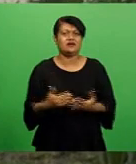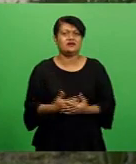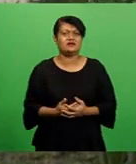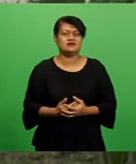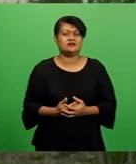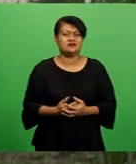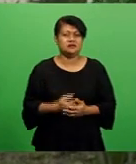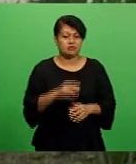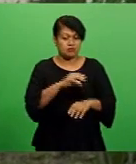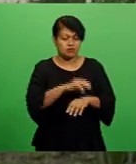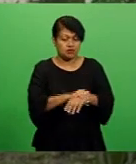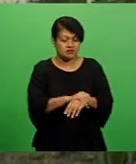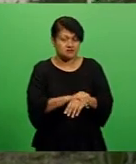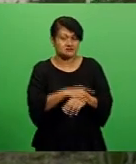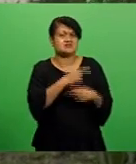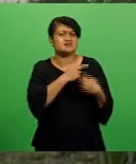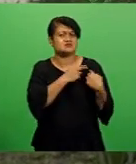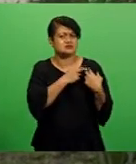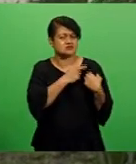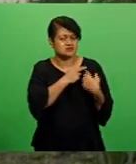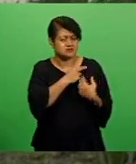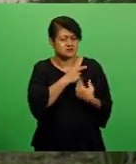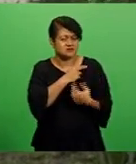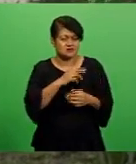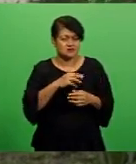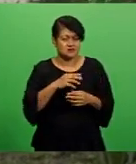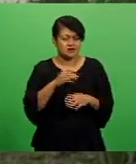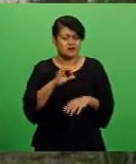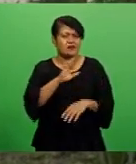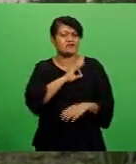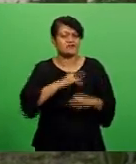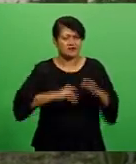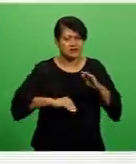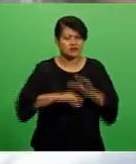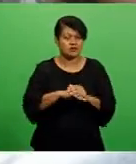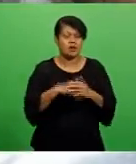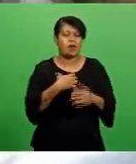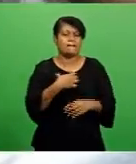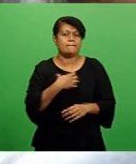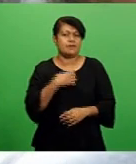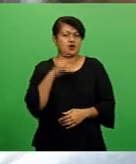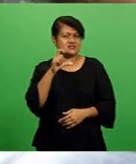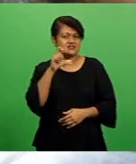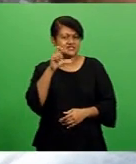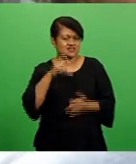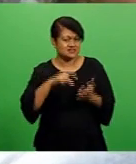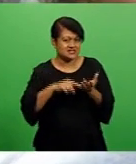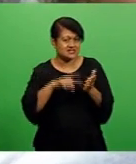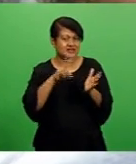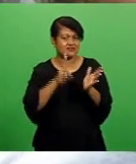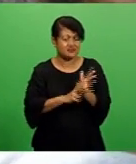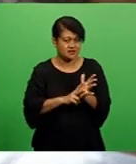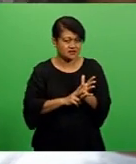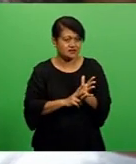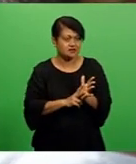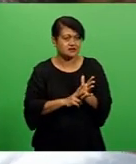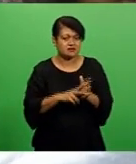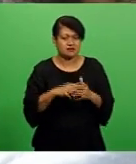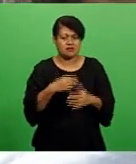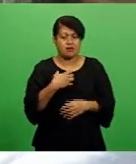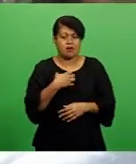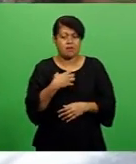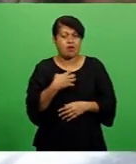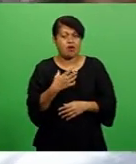are responsible and faithful police officers, and more CCTV. I think more officers should be